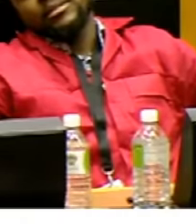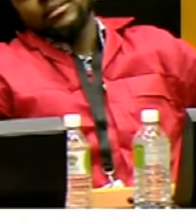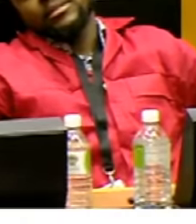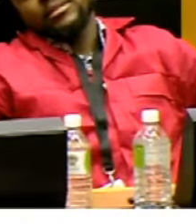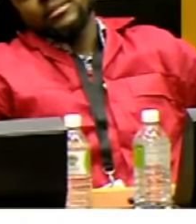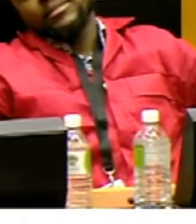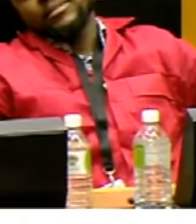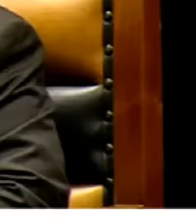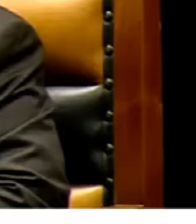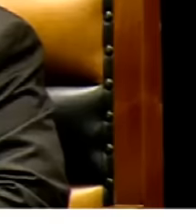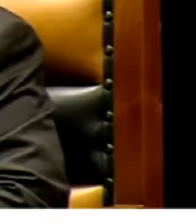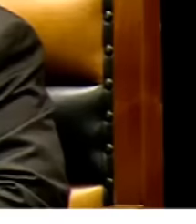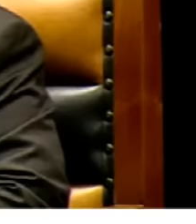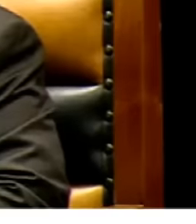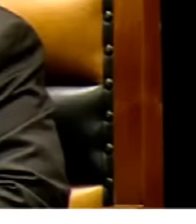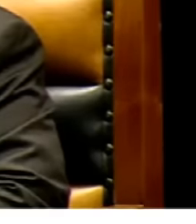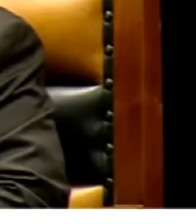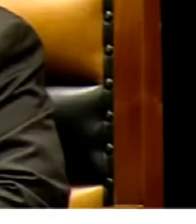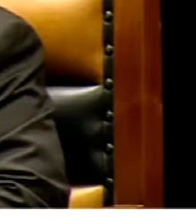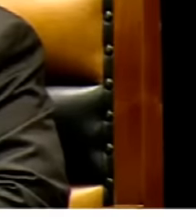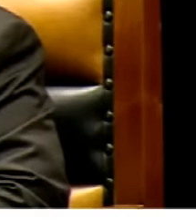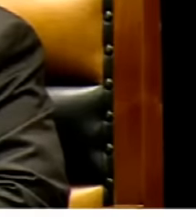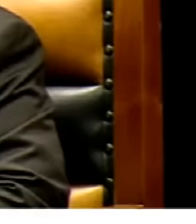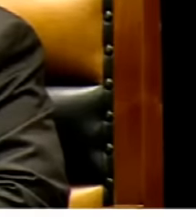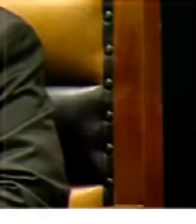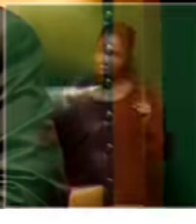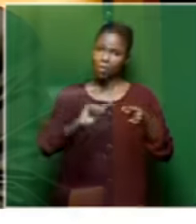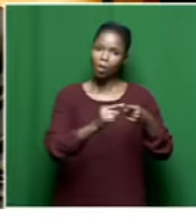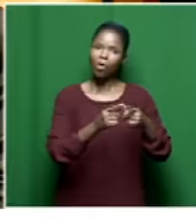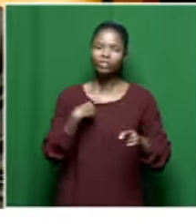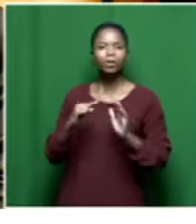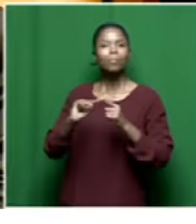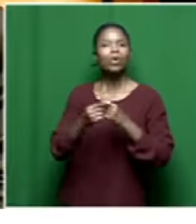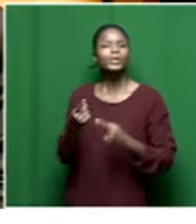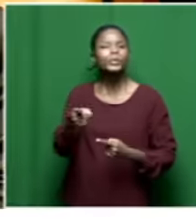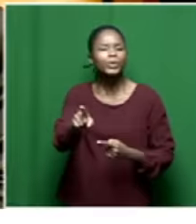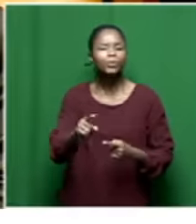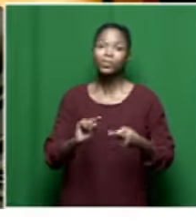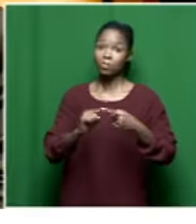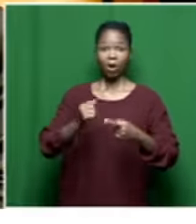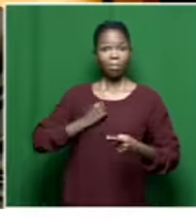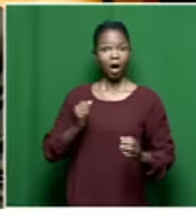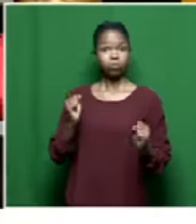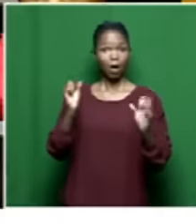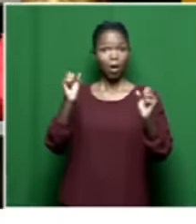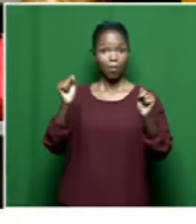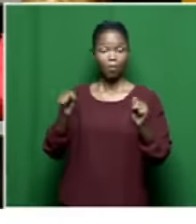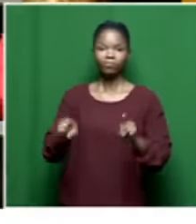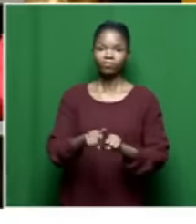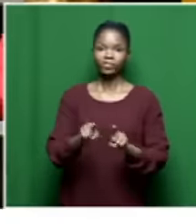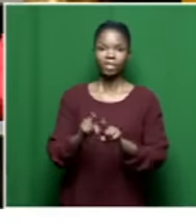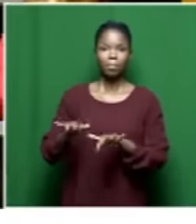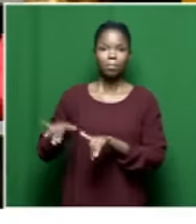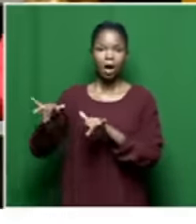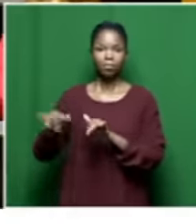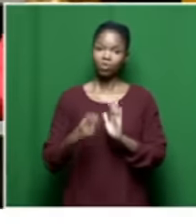me? What are you standing on? On a point of order, 14. What is your point of order? The point of order is that the rules of